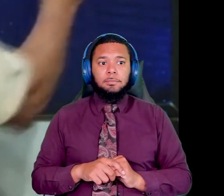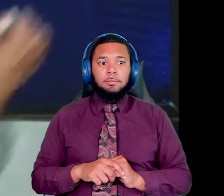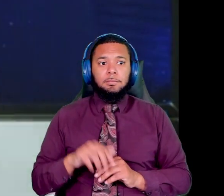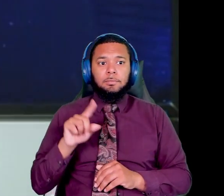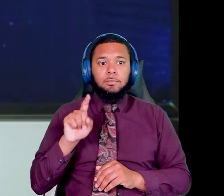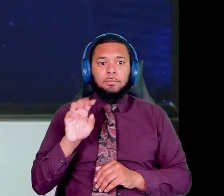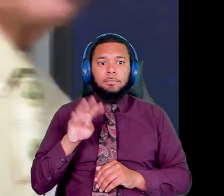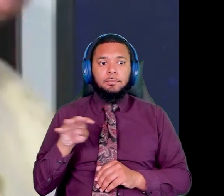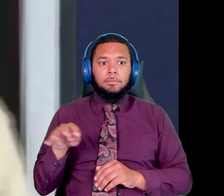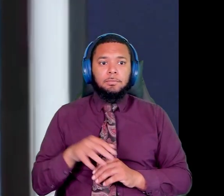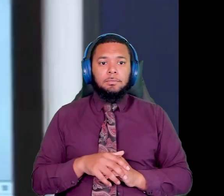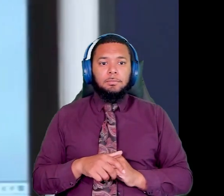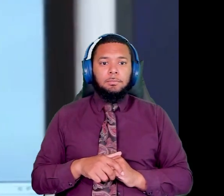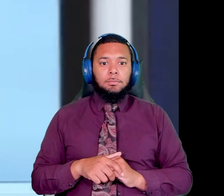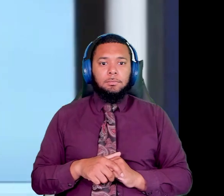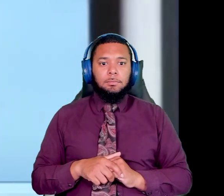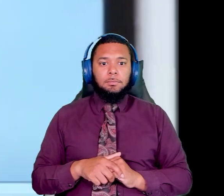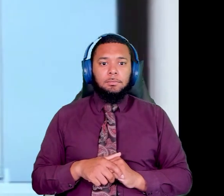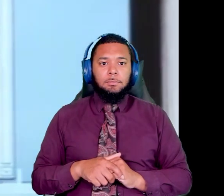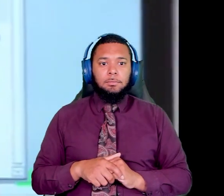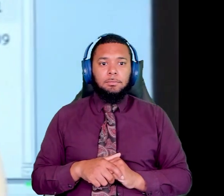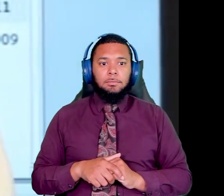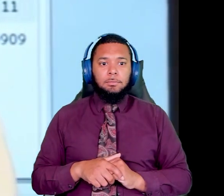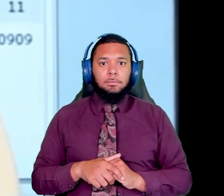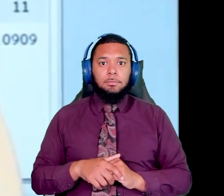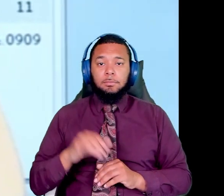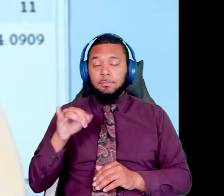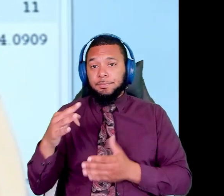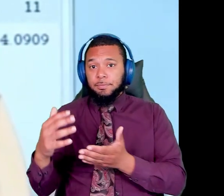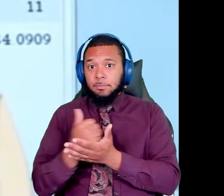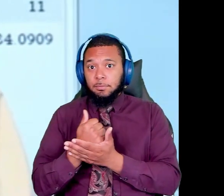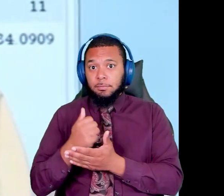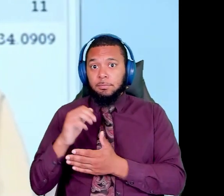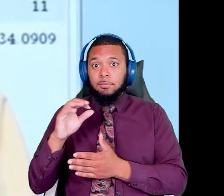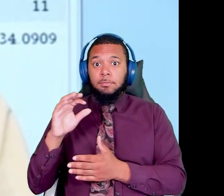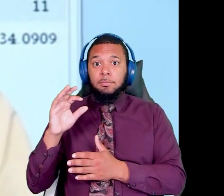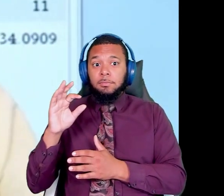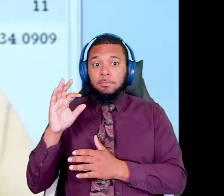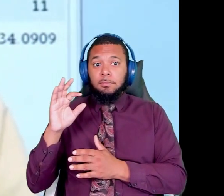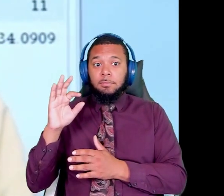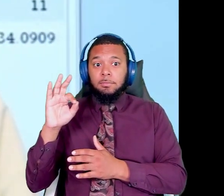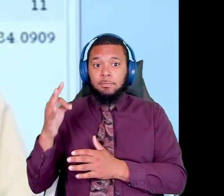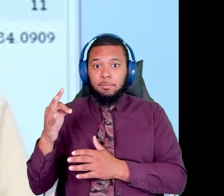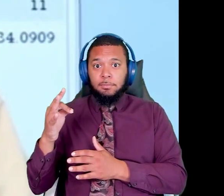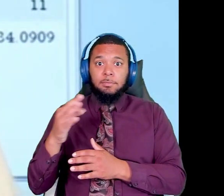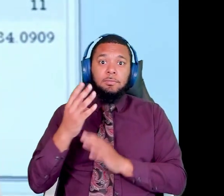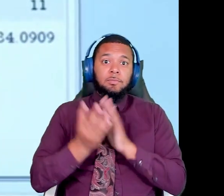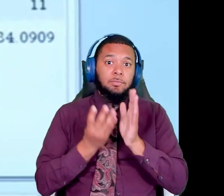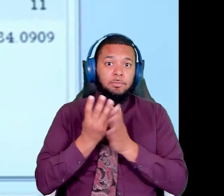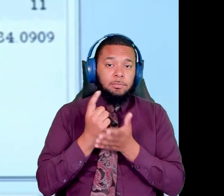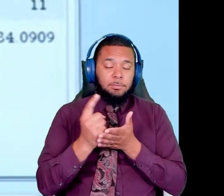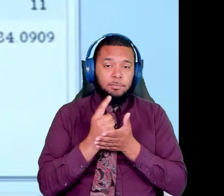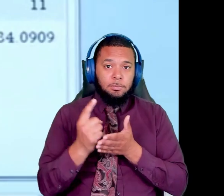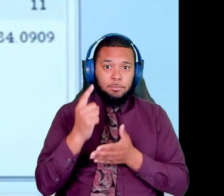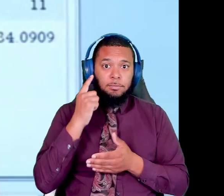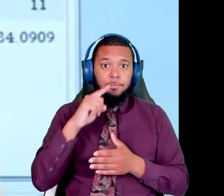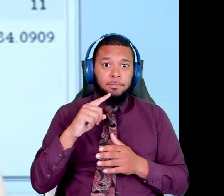144. So if you made $9 an hour and you worked 4 hours a week for 4 weeks a month, you'd